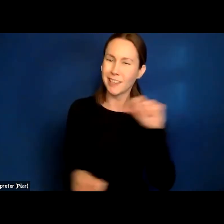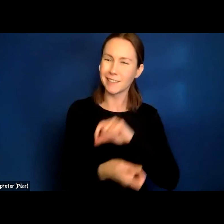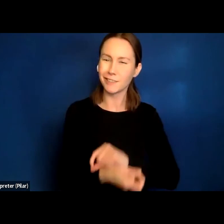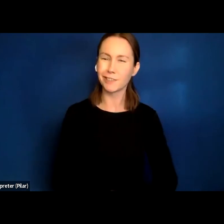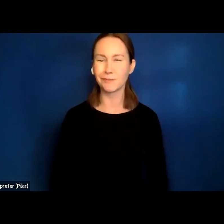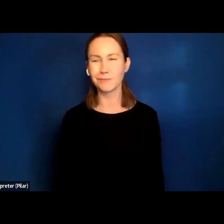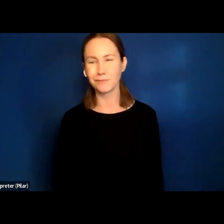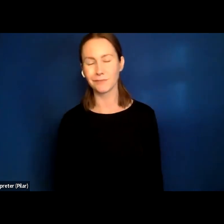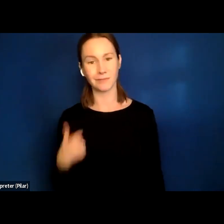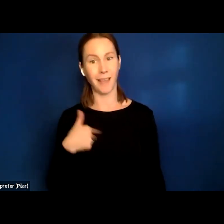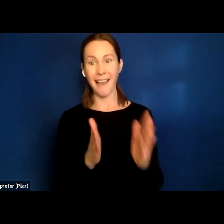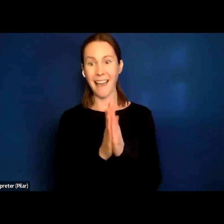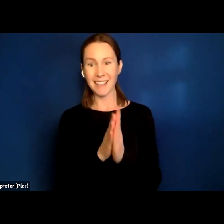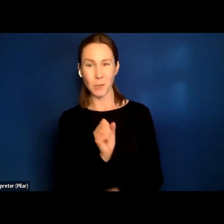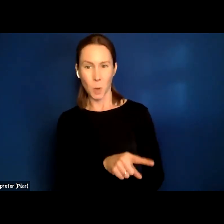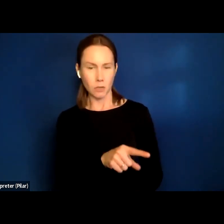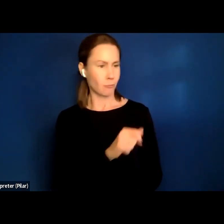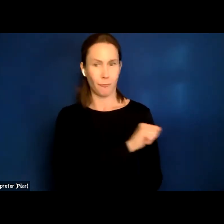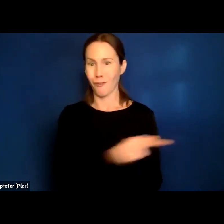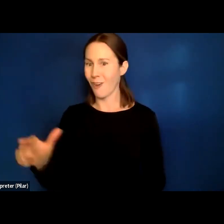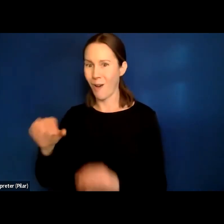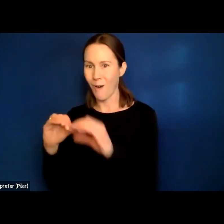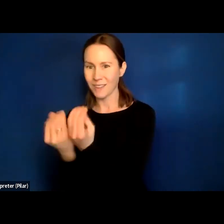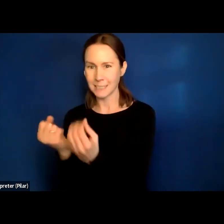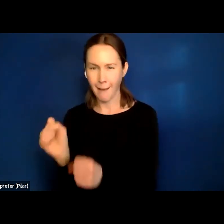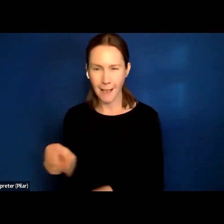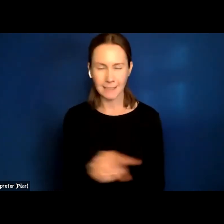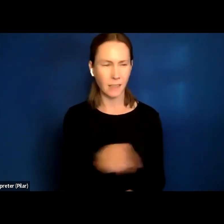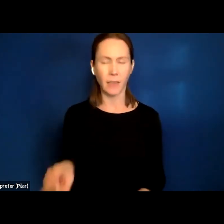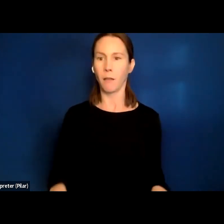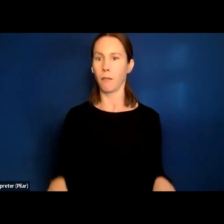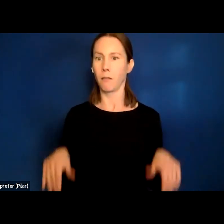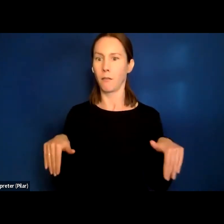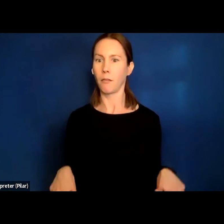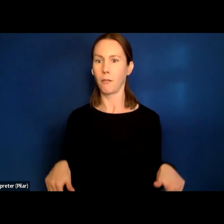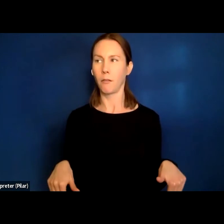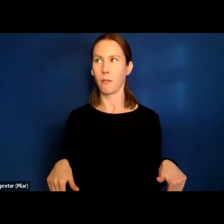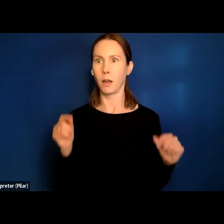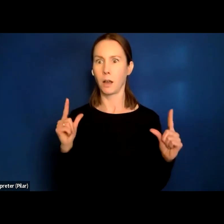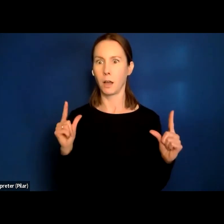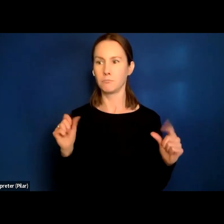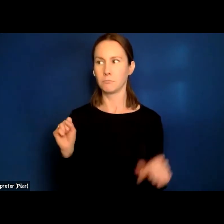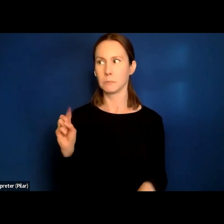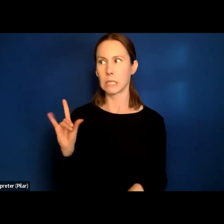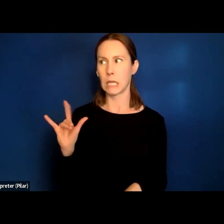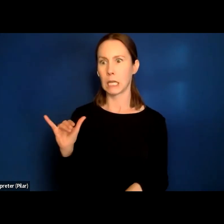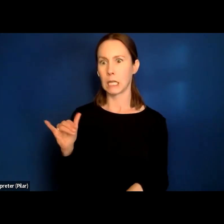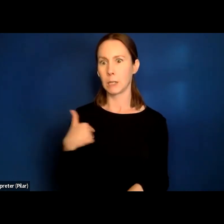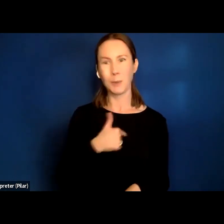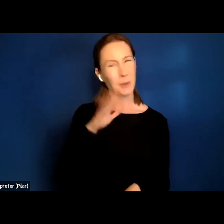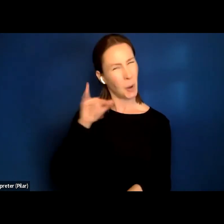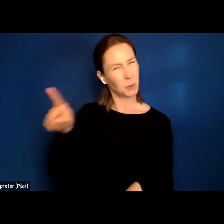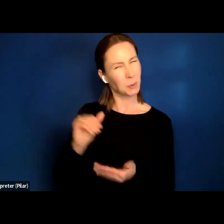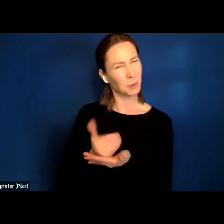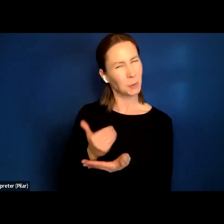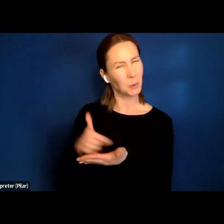question, all of the groups I met with were immediately surprised. And they said, Sandy, we know that you're new here,